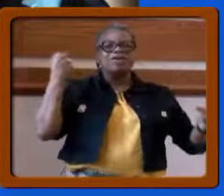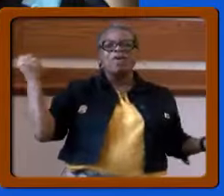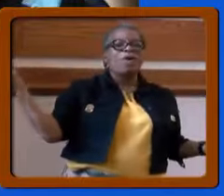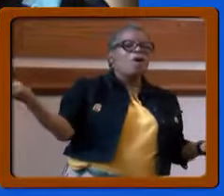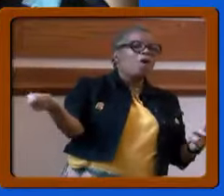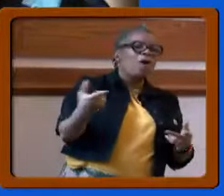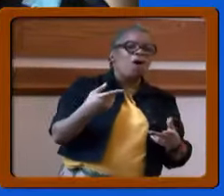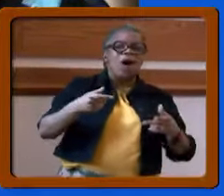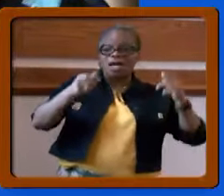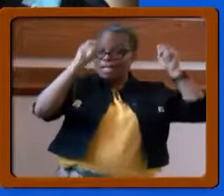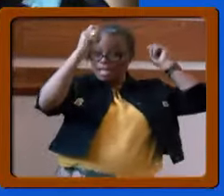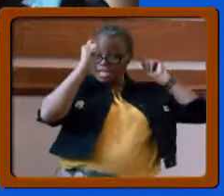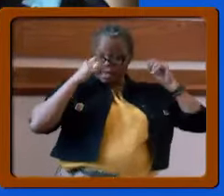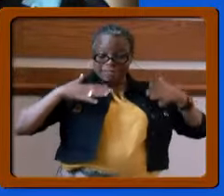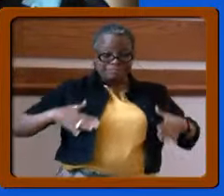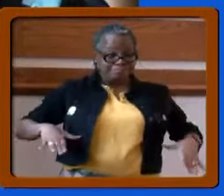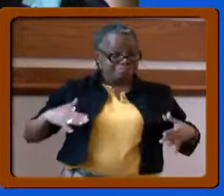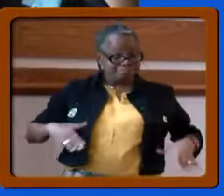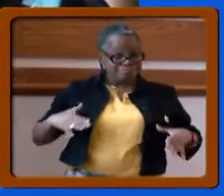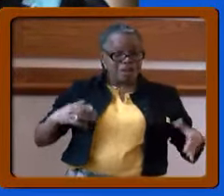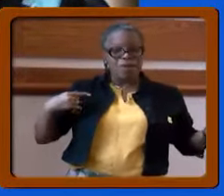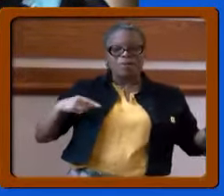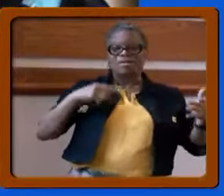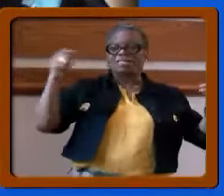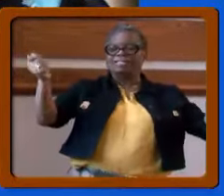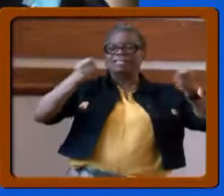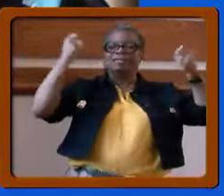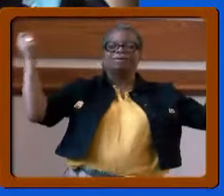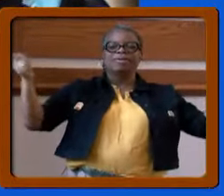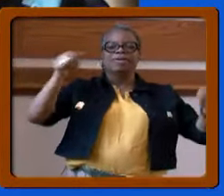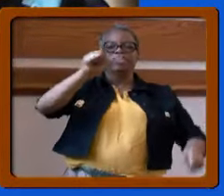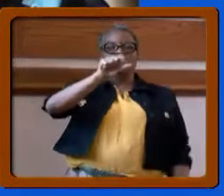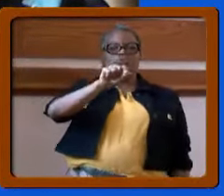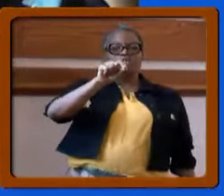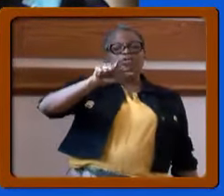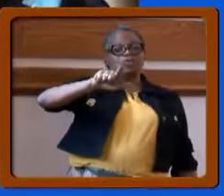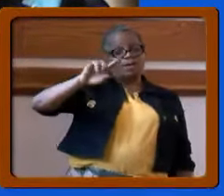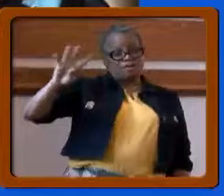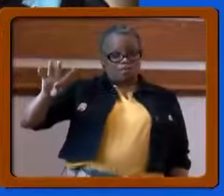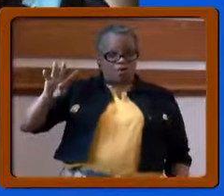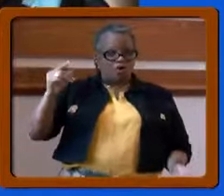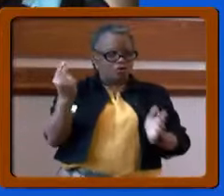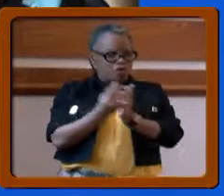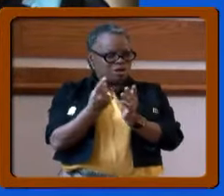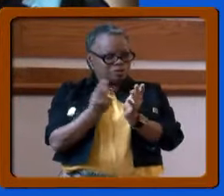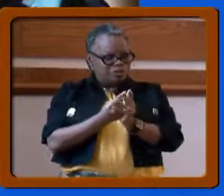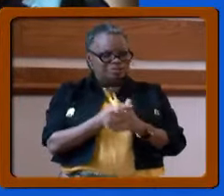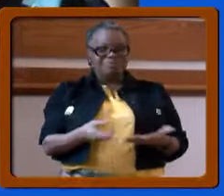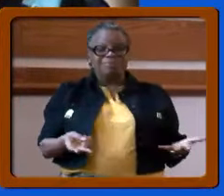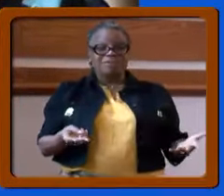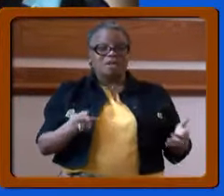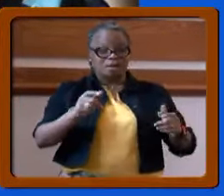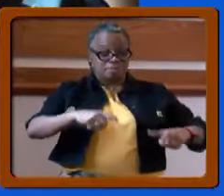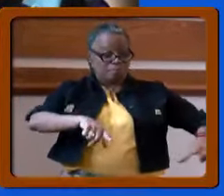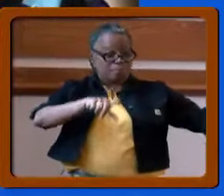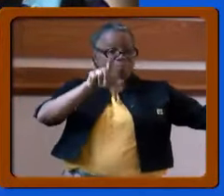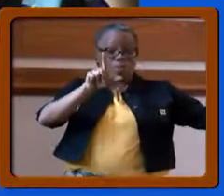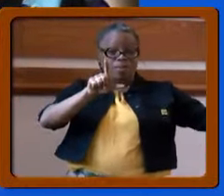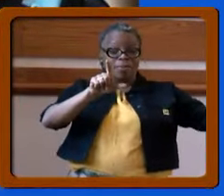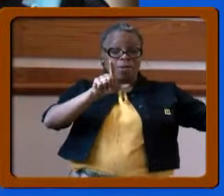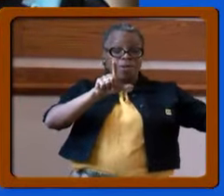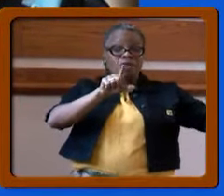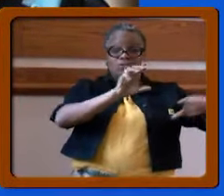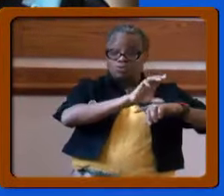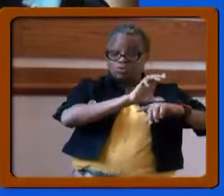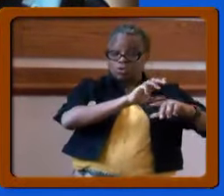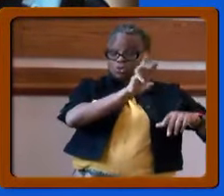graduates in their caps and gowns as we celebrate our 2024 graduates. See the church website or the newsletter